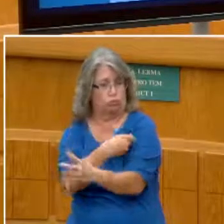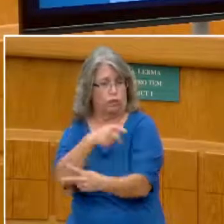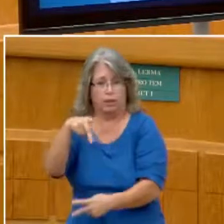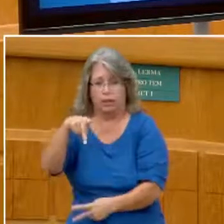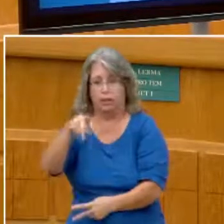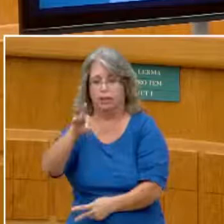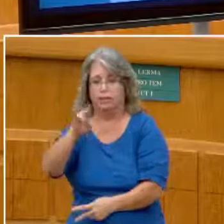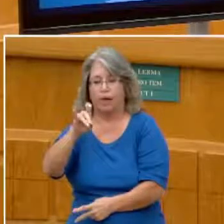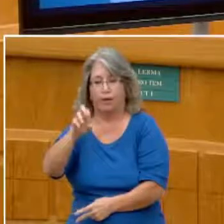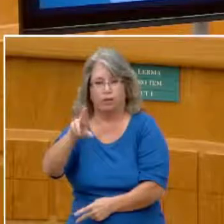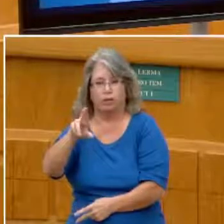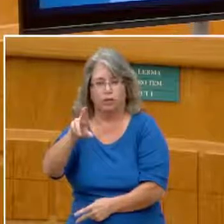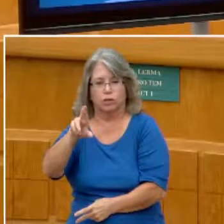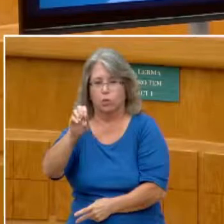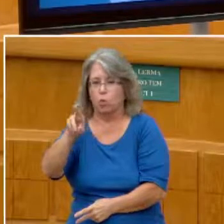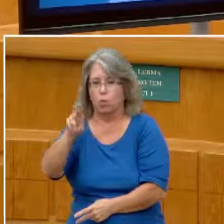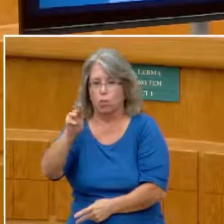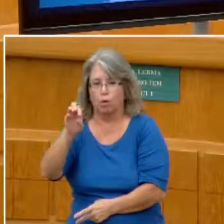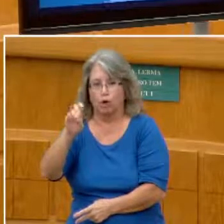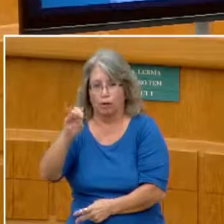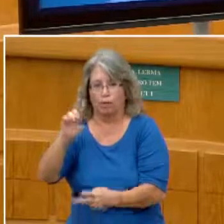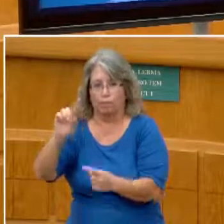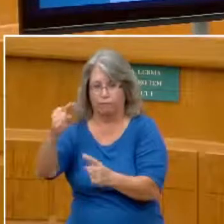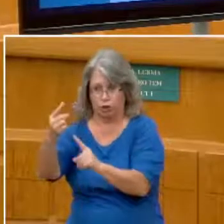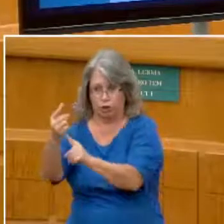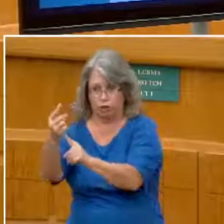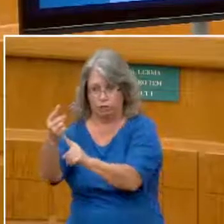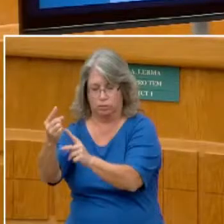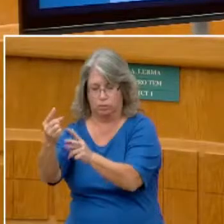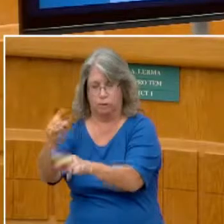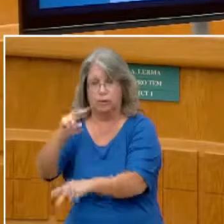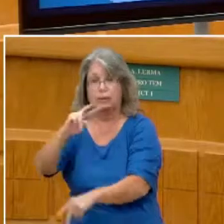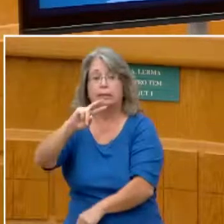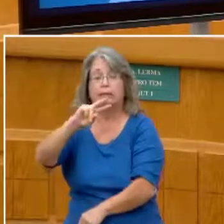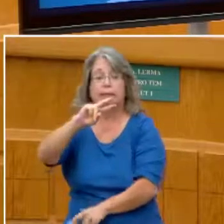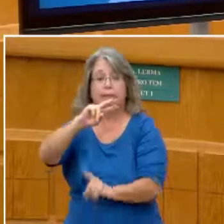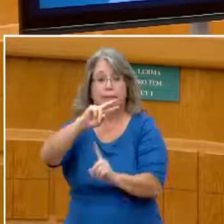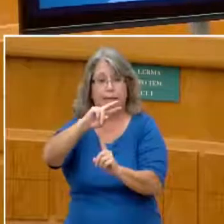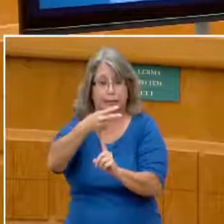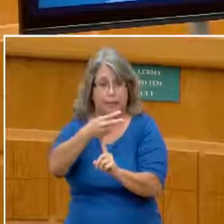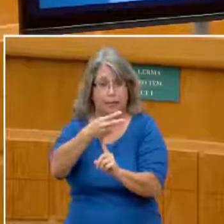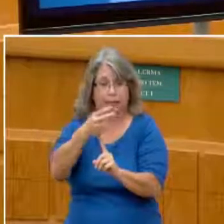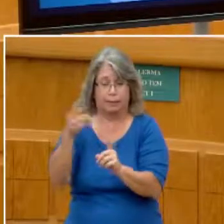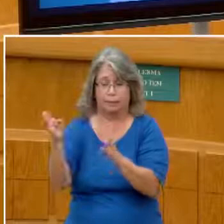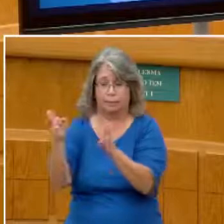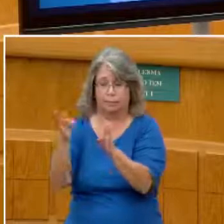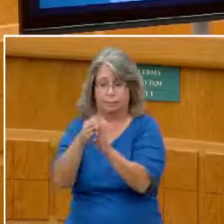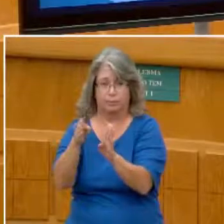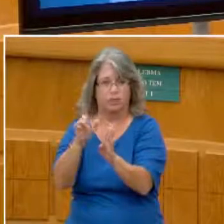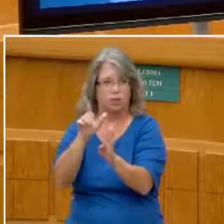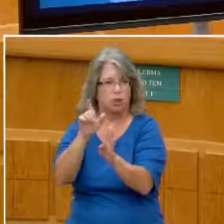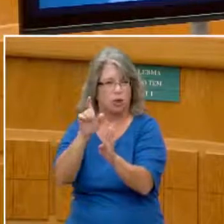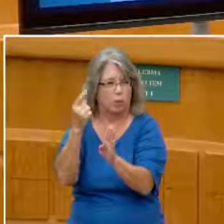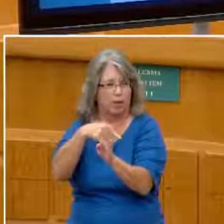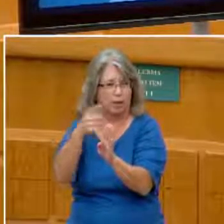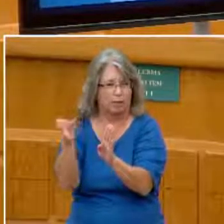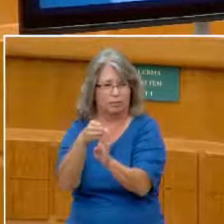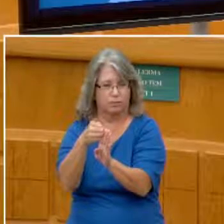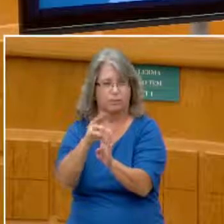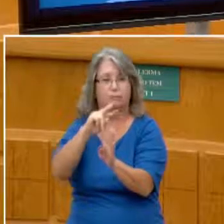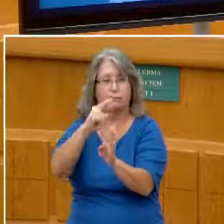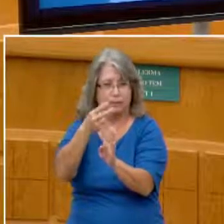it's a 2-dose series, so you go to the second dose. There's Pfizer on the top. It's 21 days after your first dose, you get your second